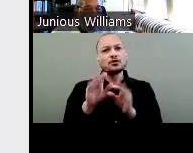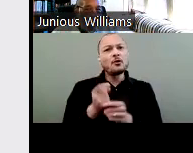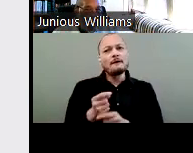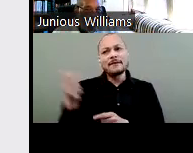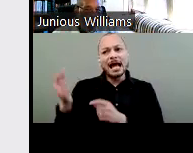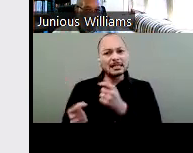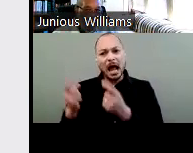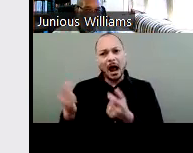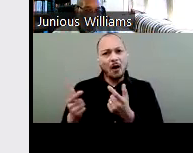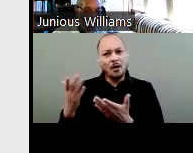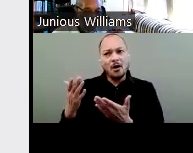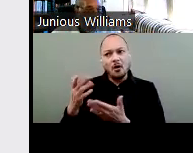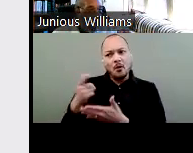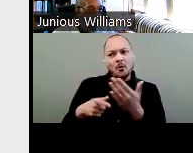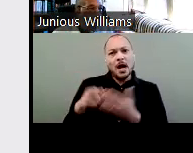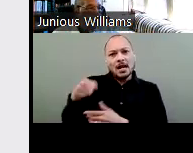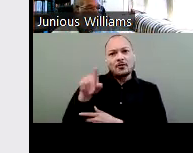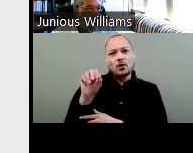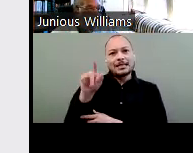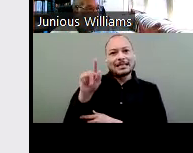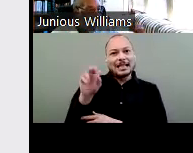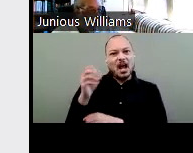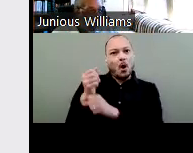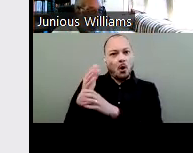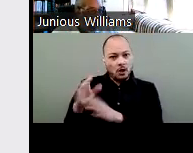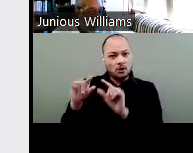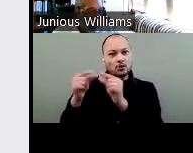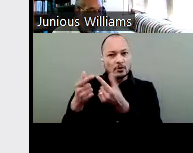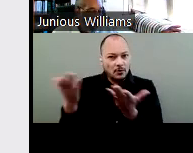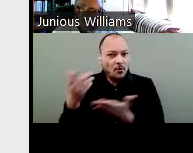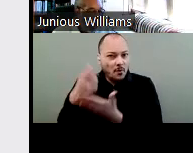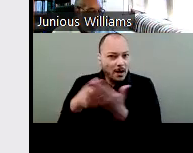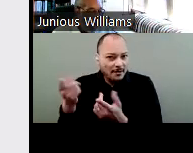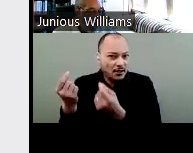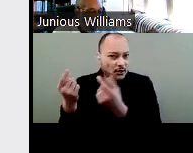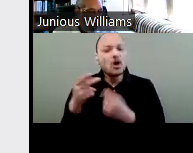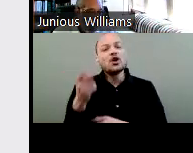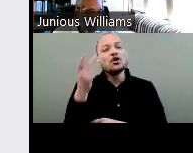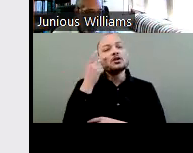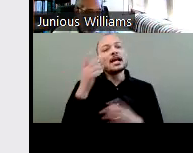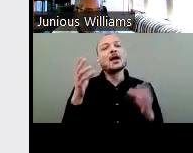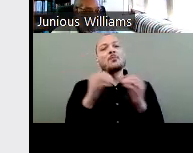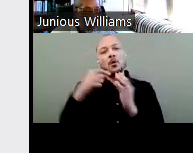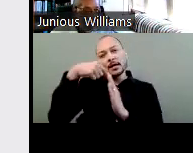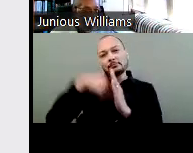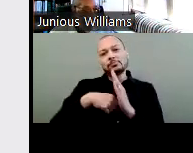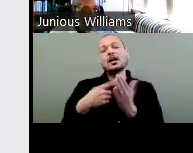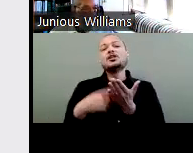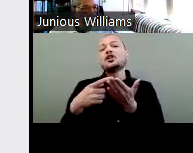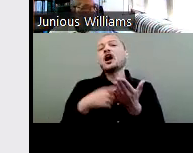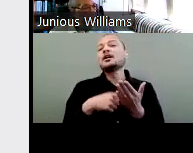what those stakeholder groups are. And as you'll see more as we get into using the